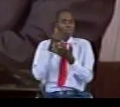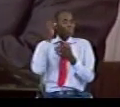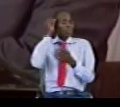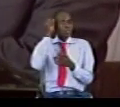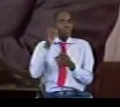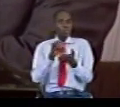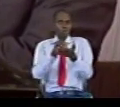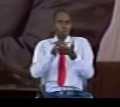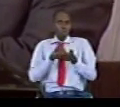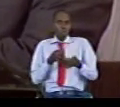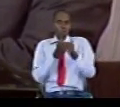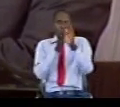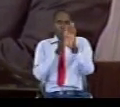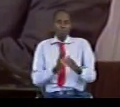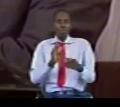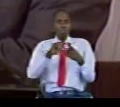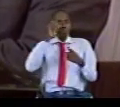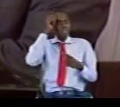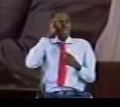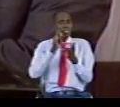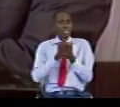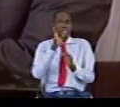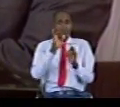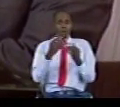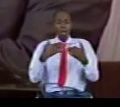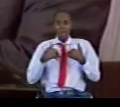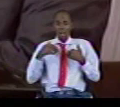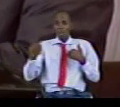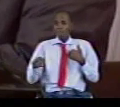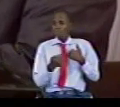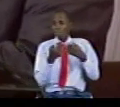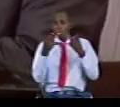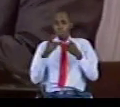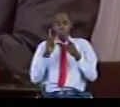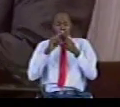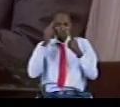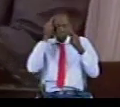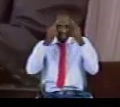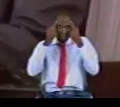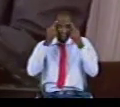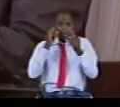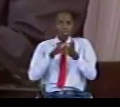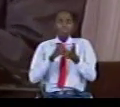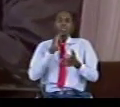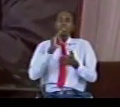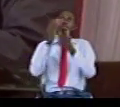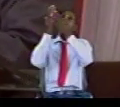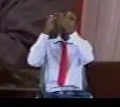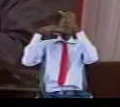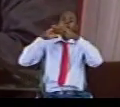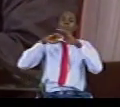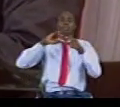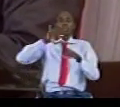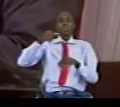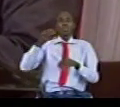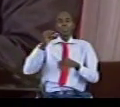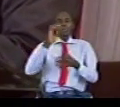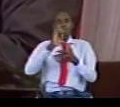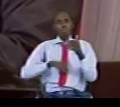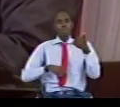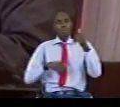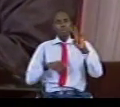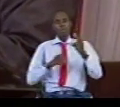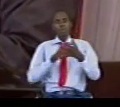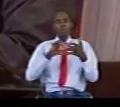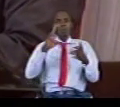any place they should think about, it is heaven. John chapter 17, verse 1. These words speak Jesus